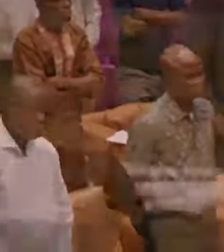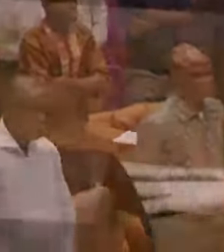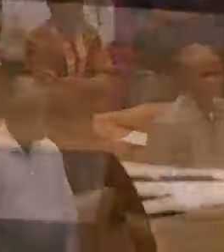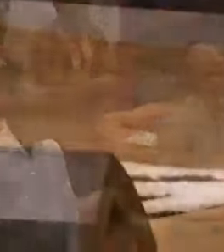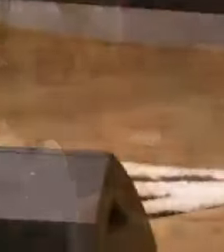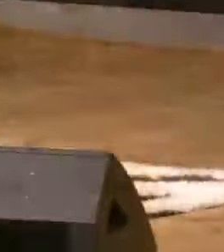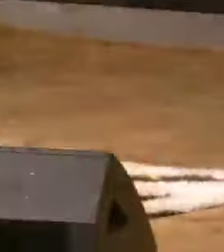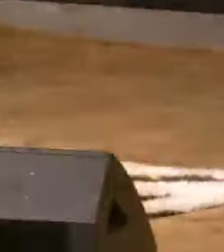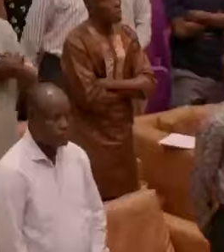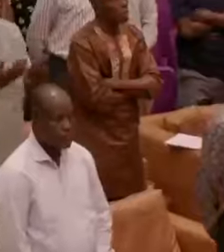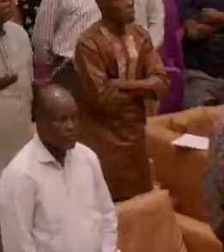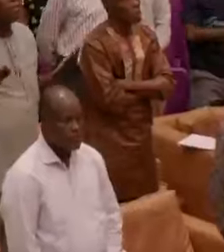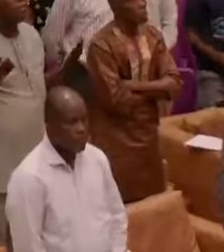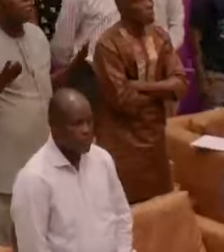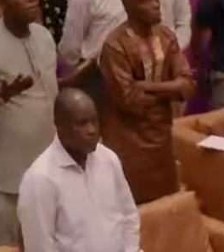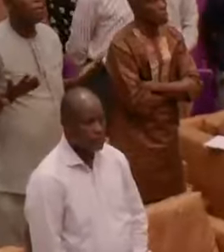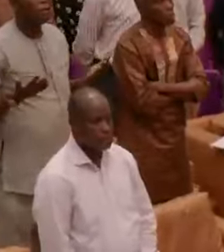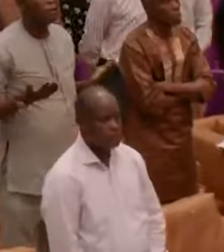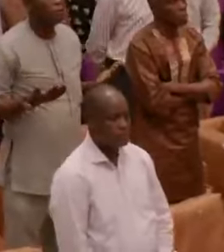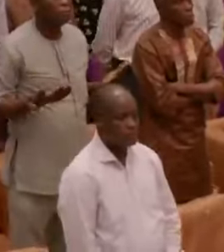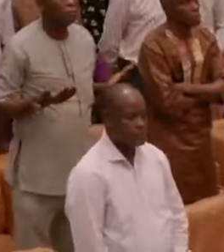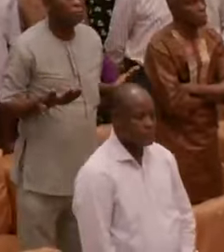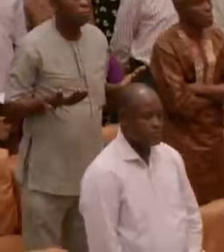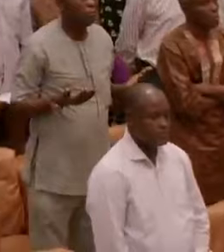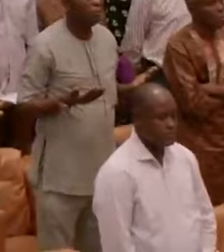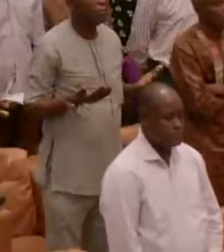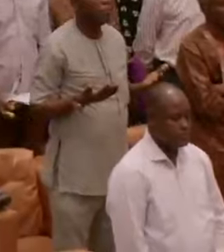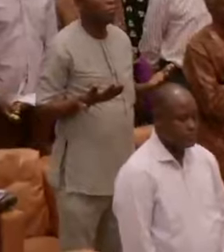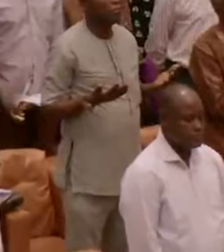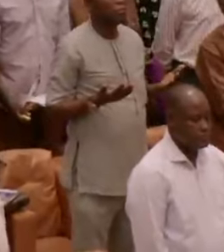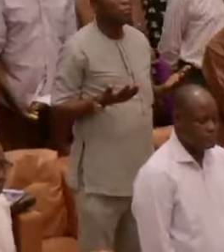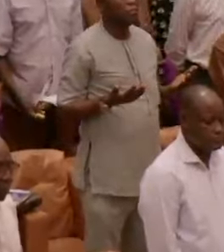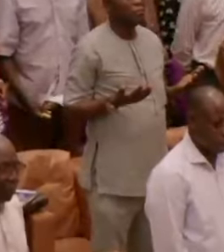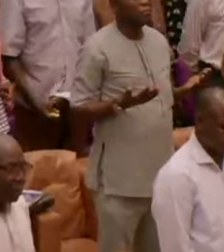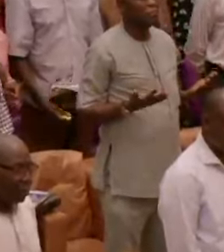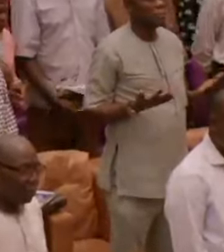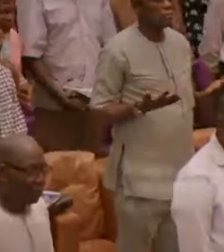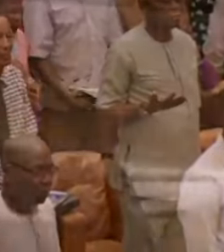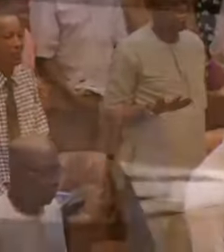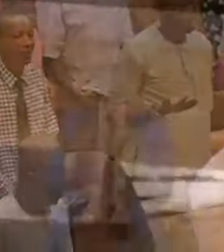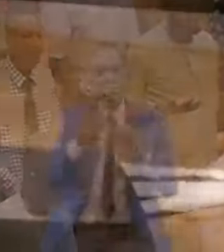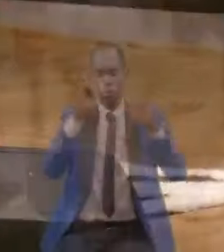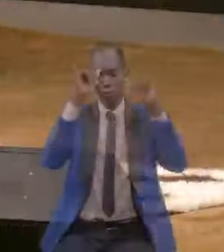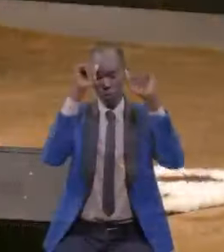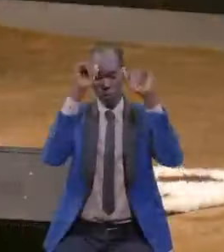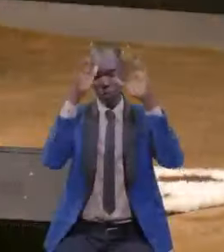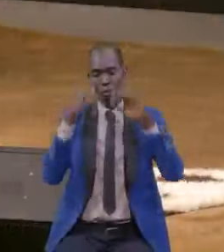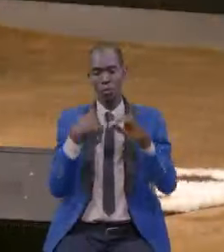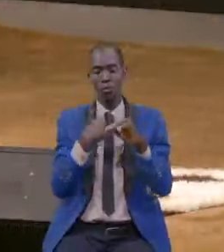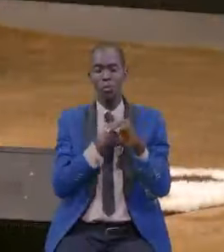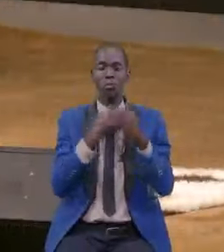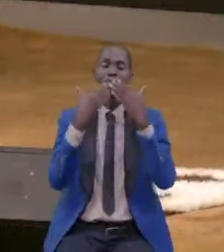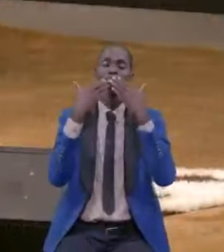Another amen. Amen. God bless everyone. Father, we thank you for the Bible